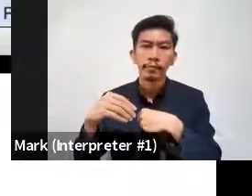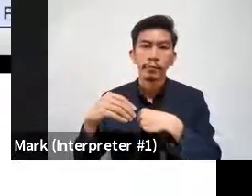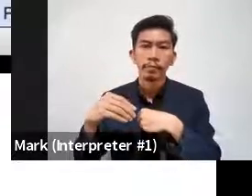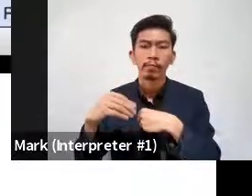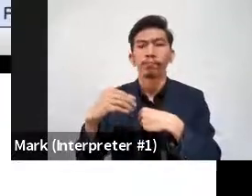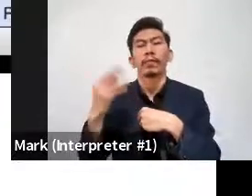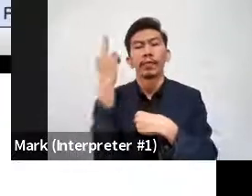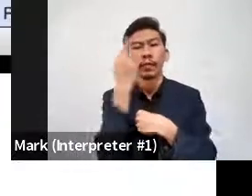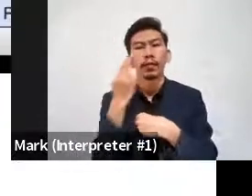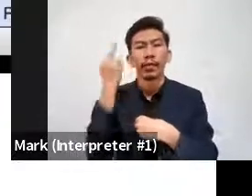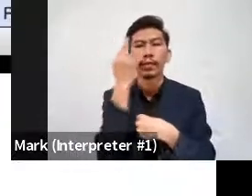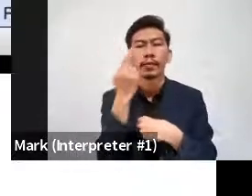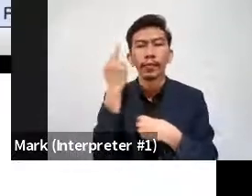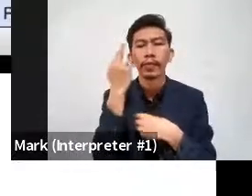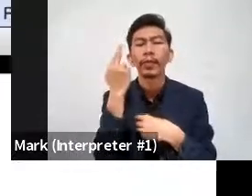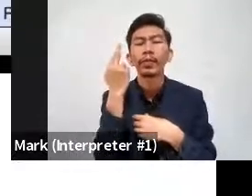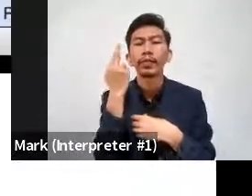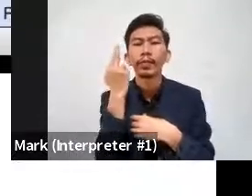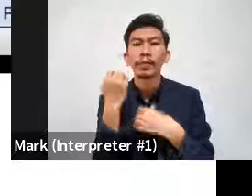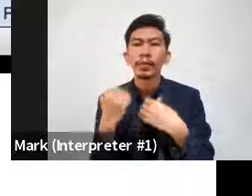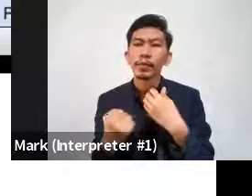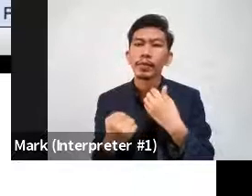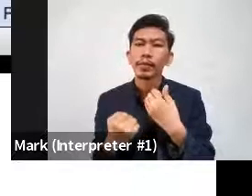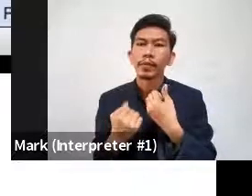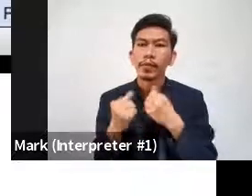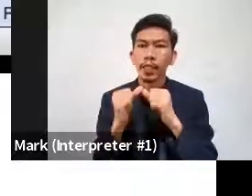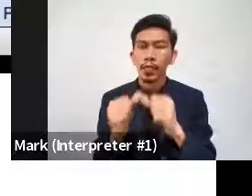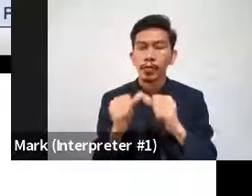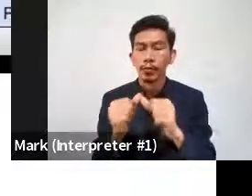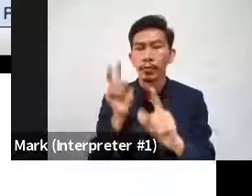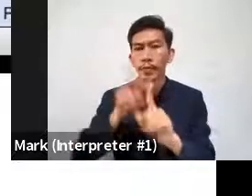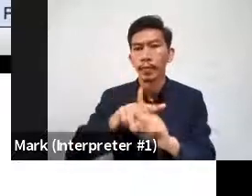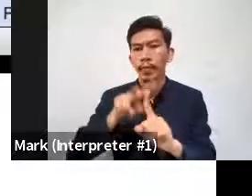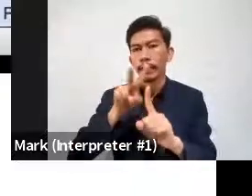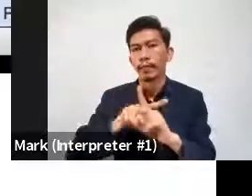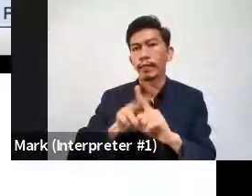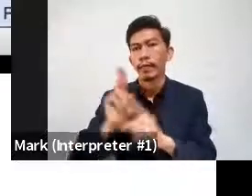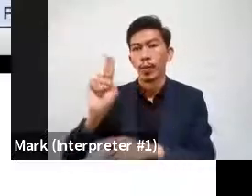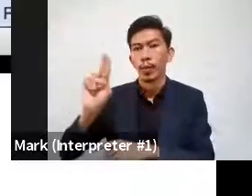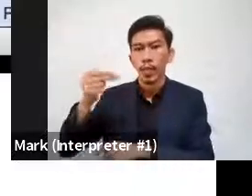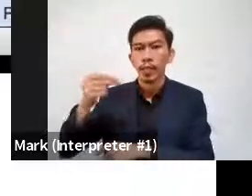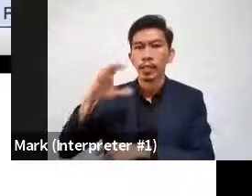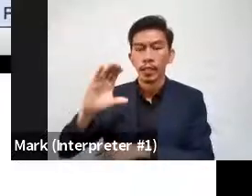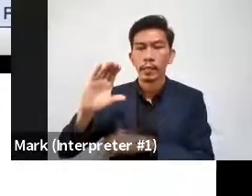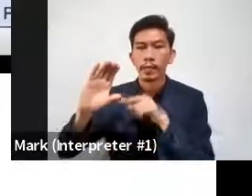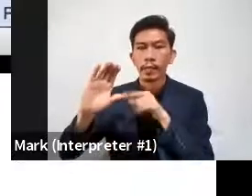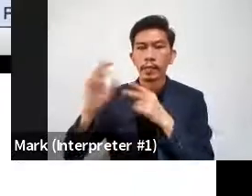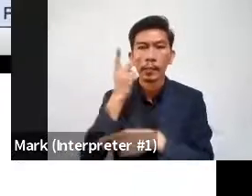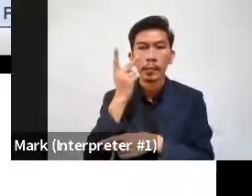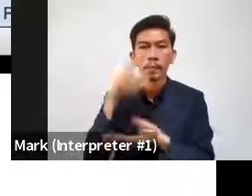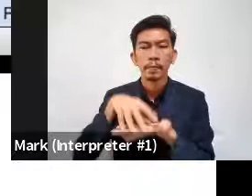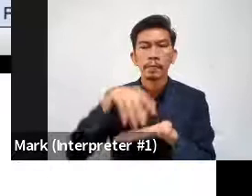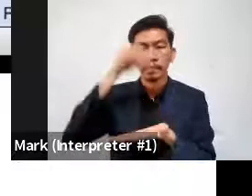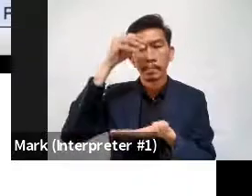reasons to facilitate practically the implementation of the universal healthcare. We have seen some learnings from